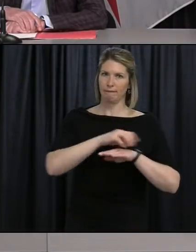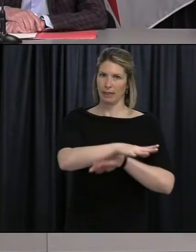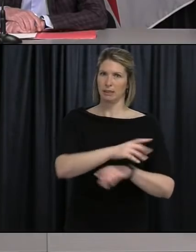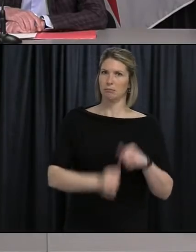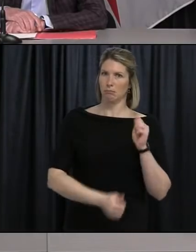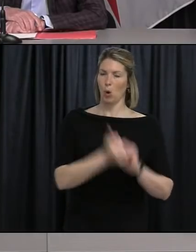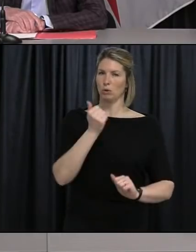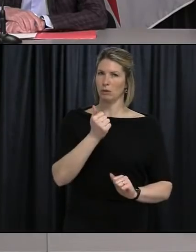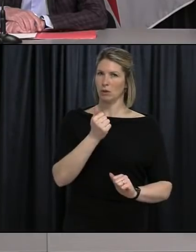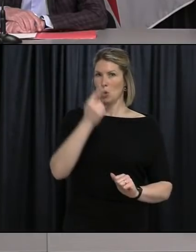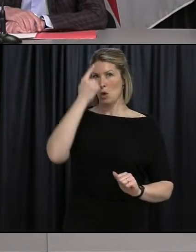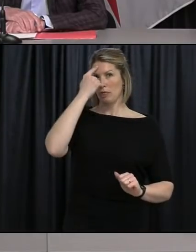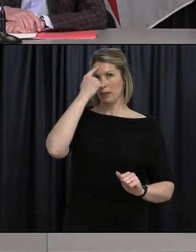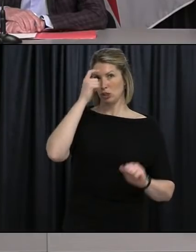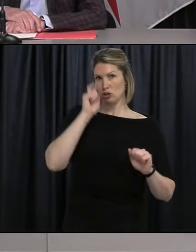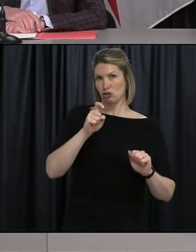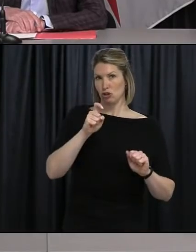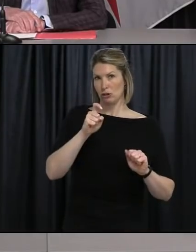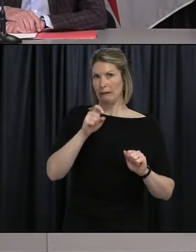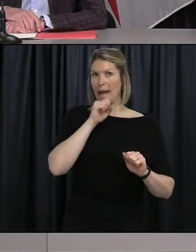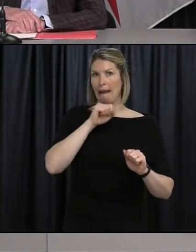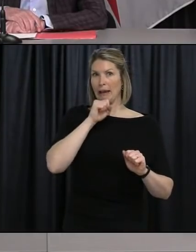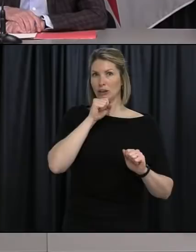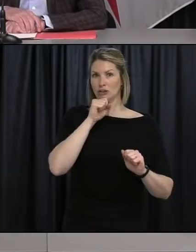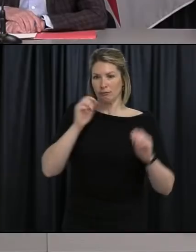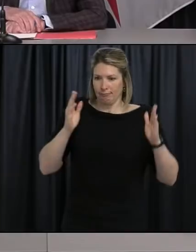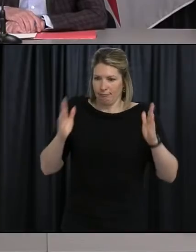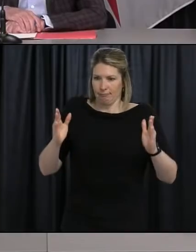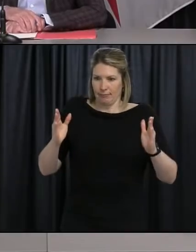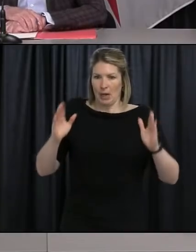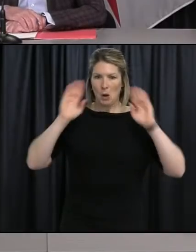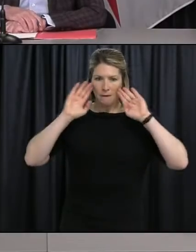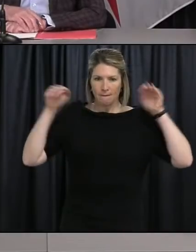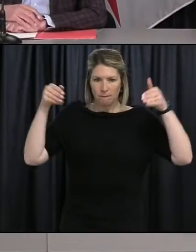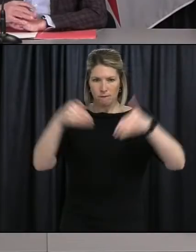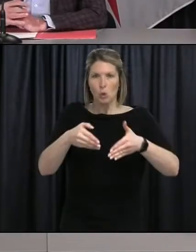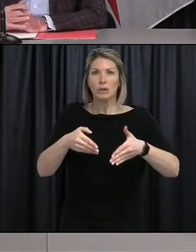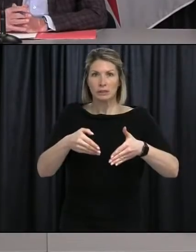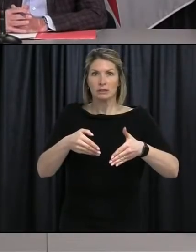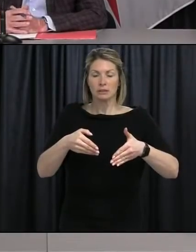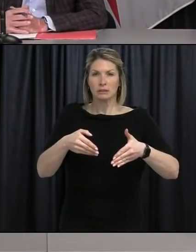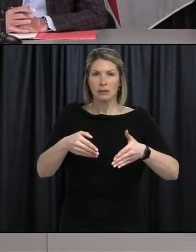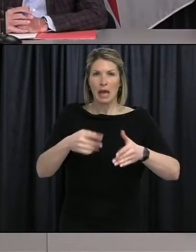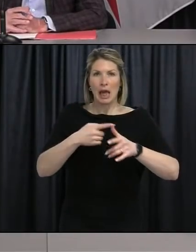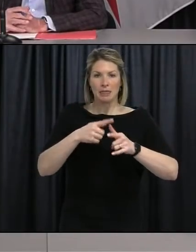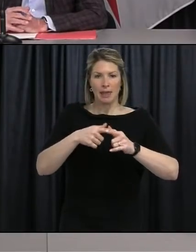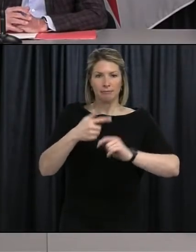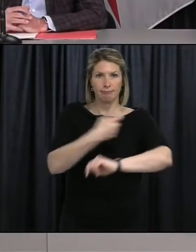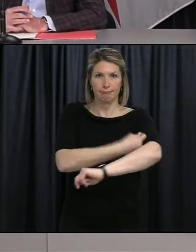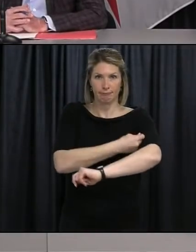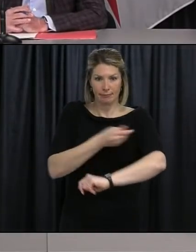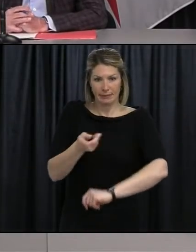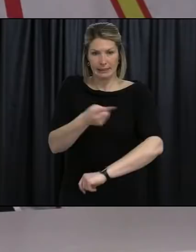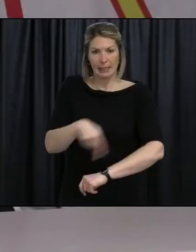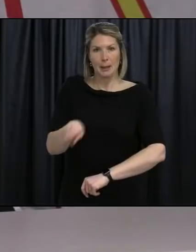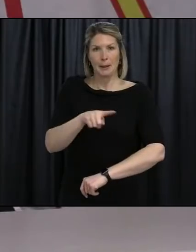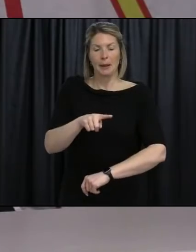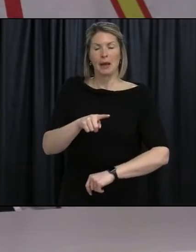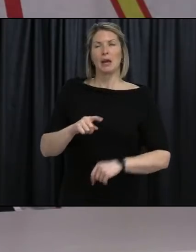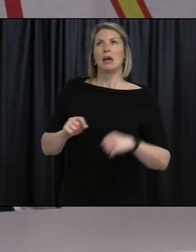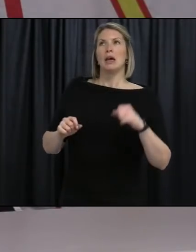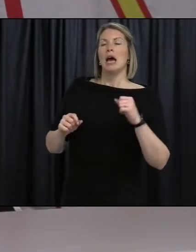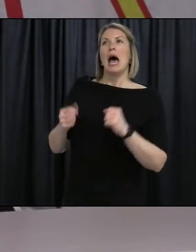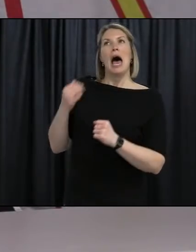to hit those age groupings that are being hit the hardest right now? So we have to be careful when we talk about that,